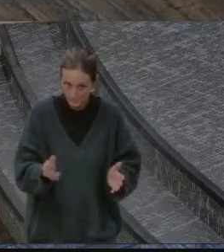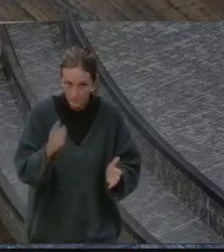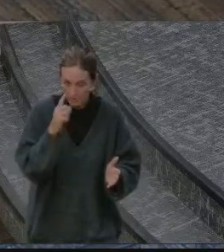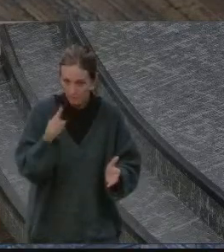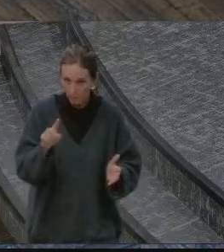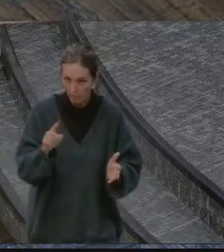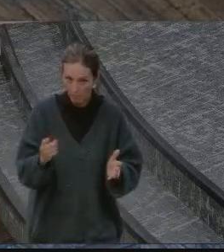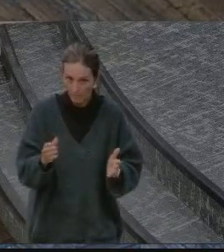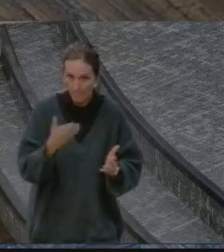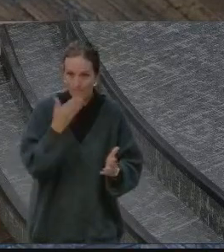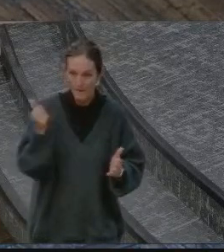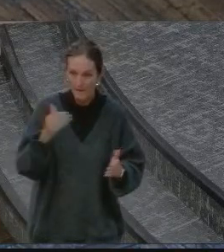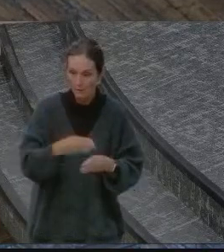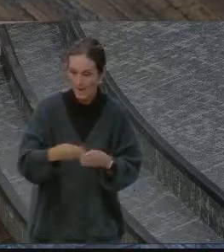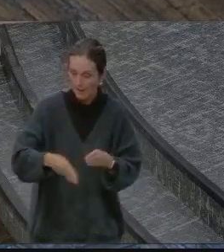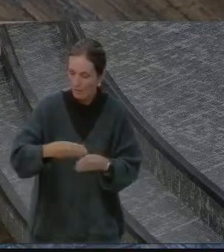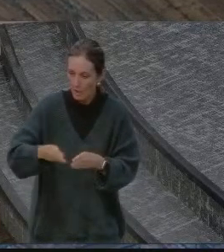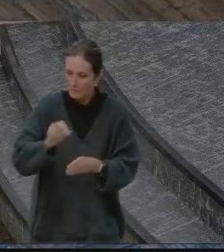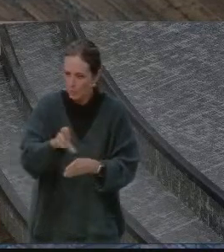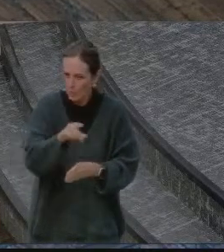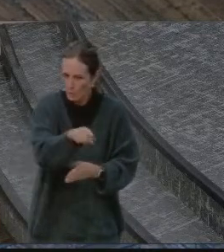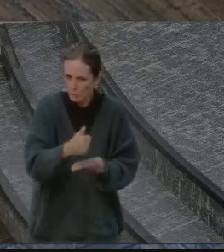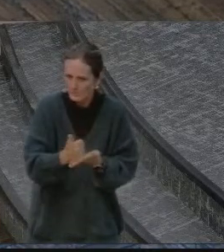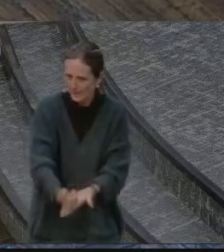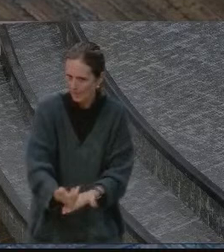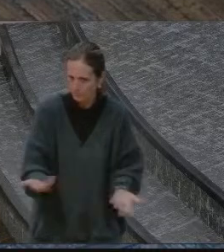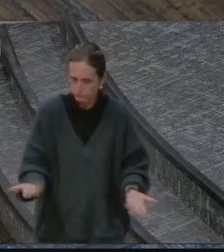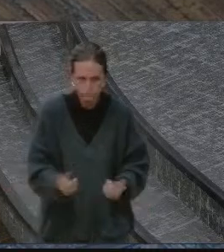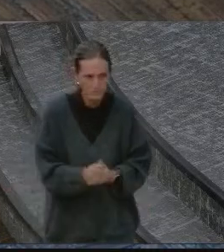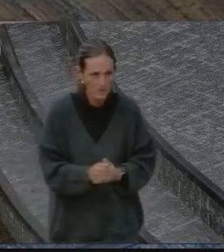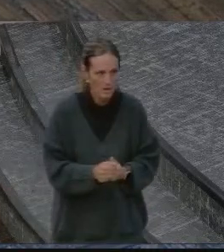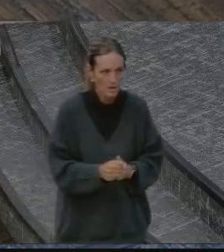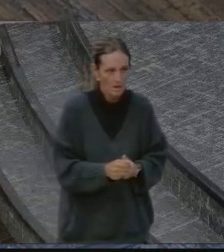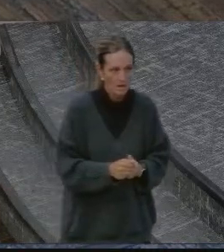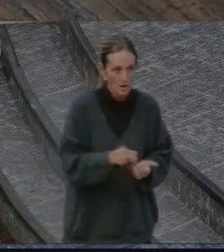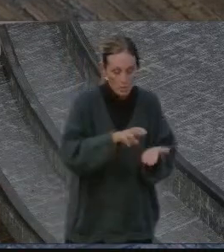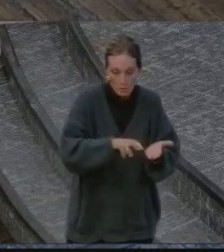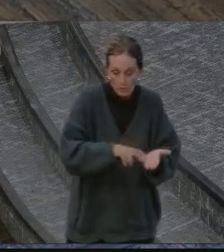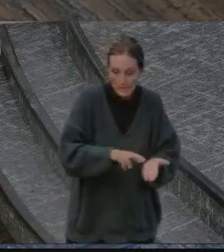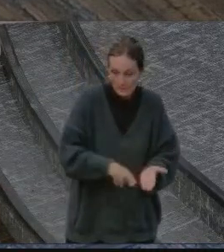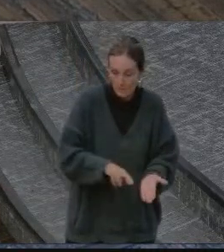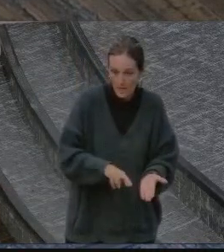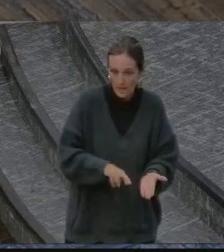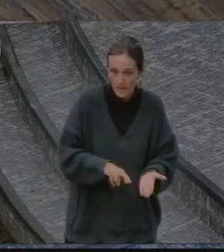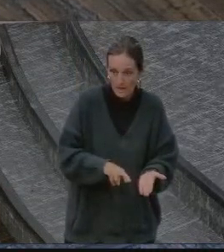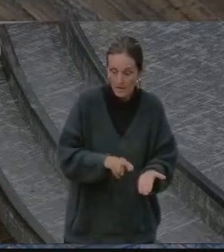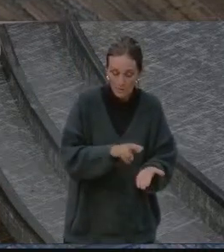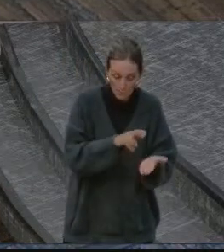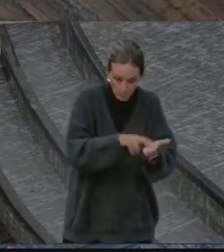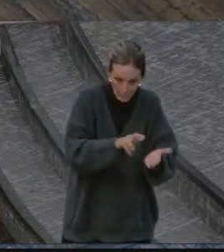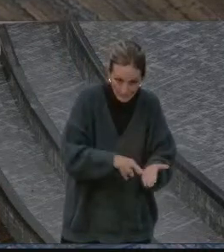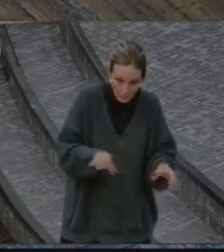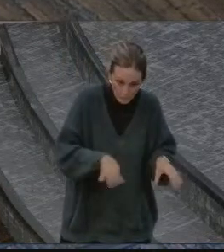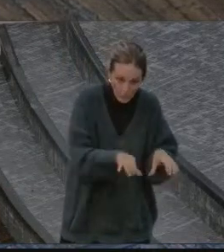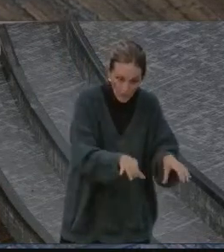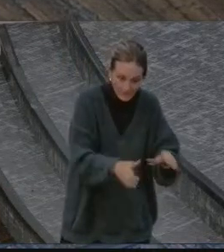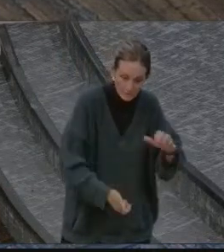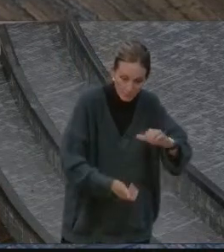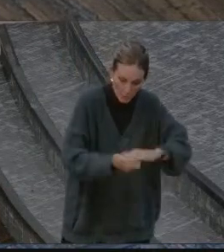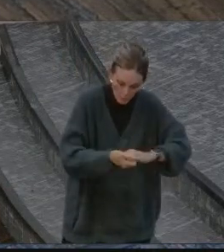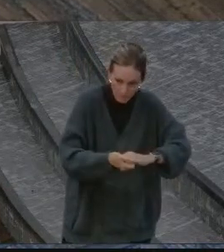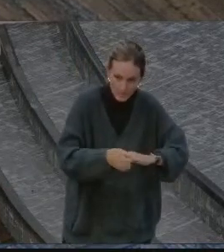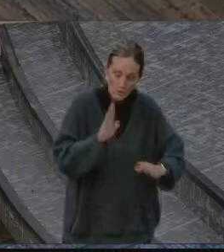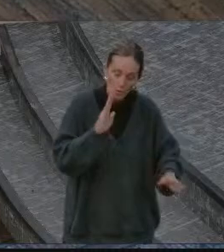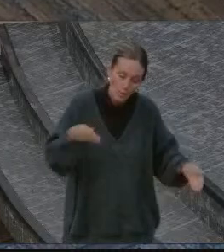outcomes, or you just assess us along the way? Yeah, I'm on the research practice partnership is focused exclusively on school